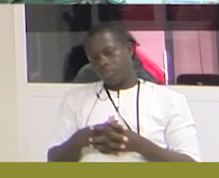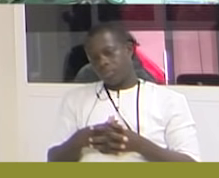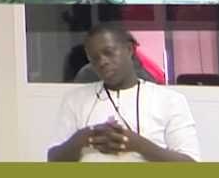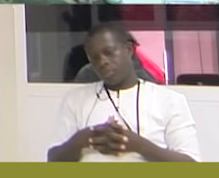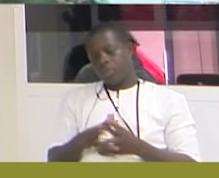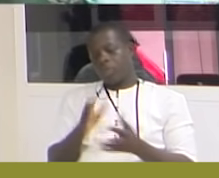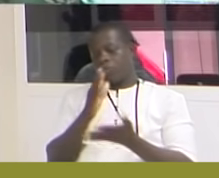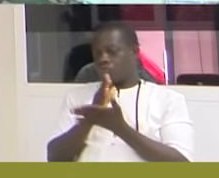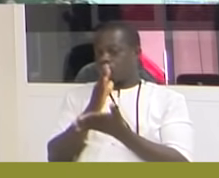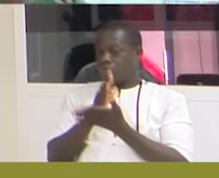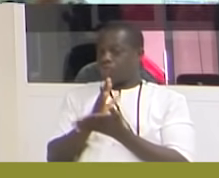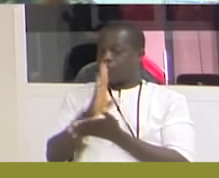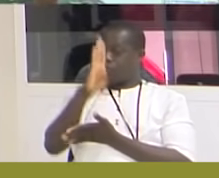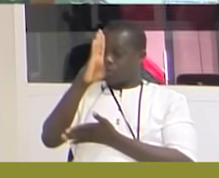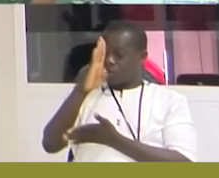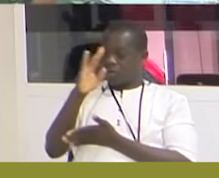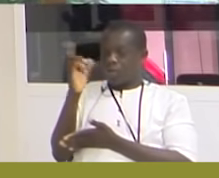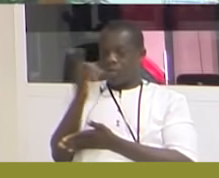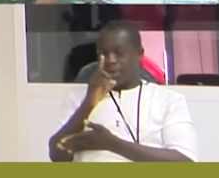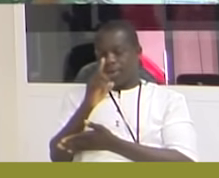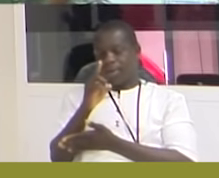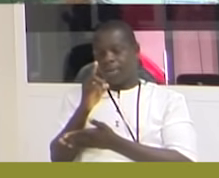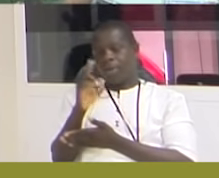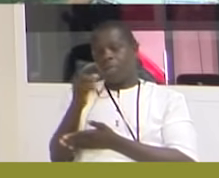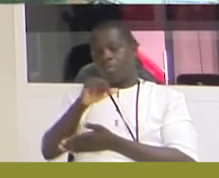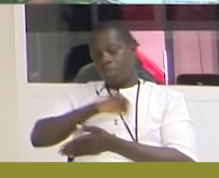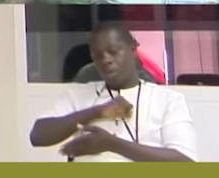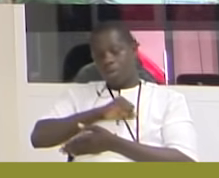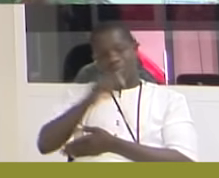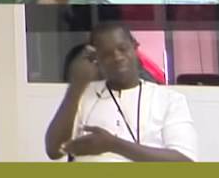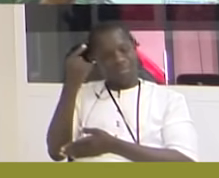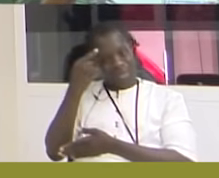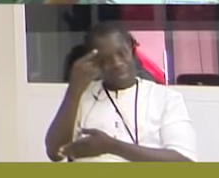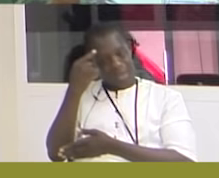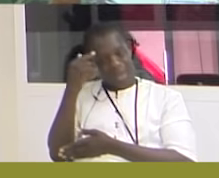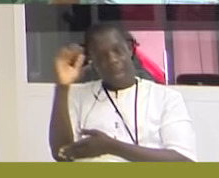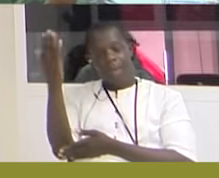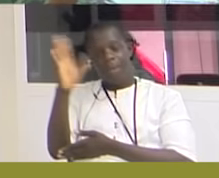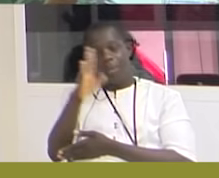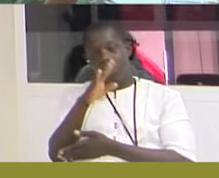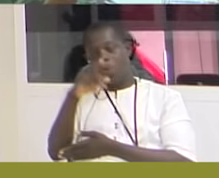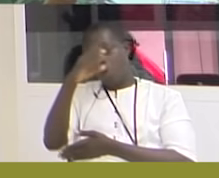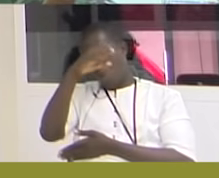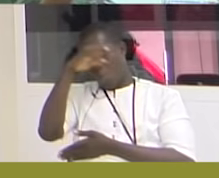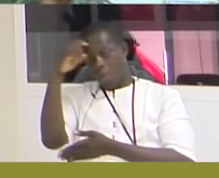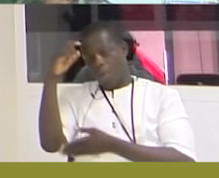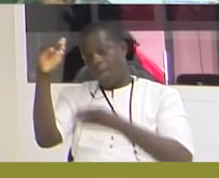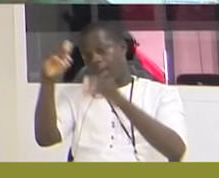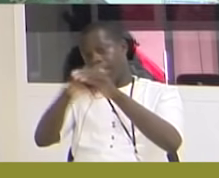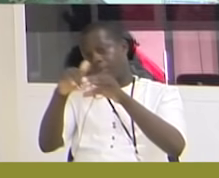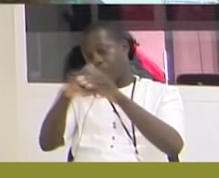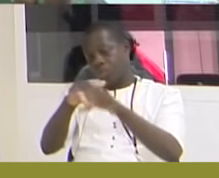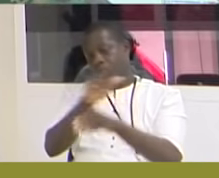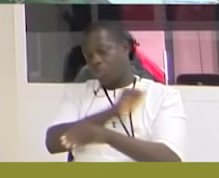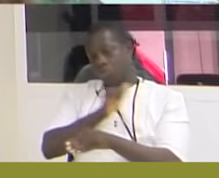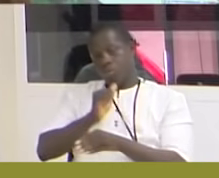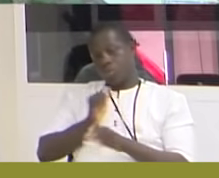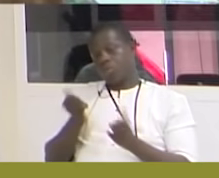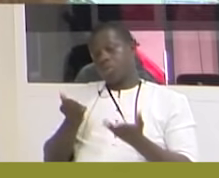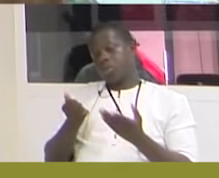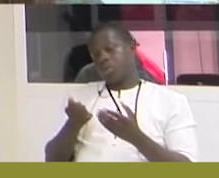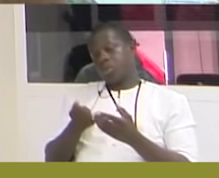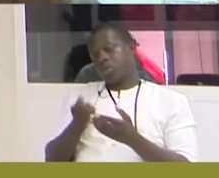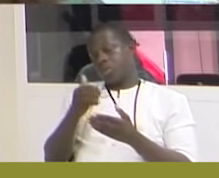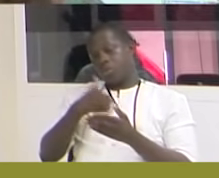Wax deug yalla ci lima ci man ci suma yaakar moy xagn na liggey ci liggey bu ñu daal duggal la xawmu way xawma ndax